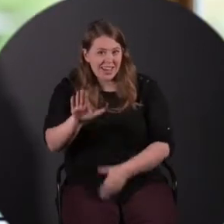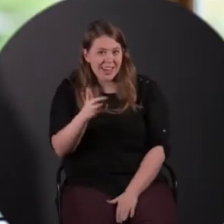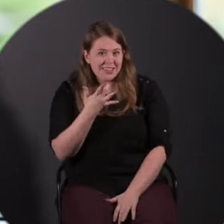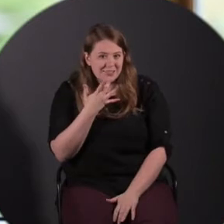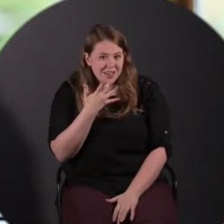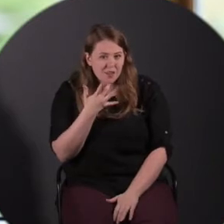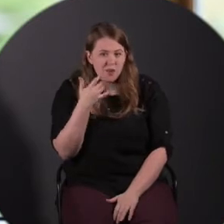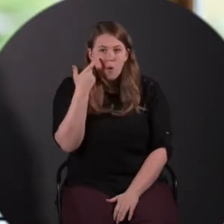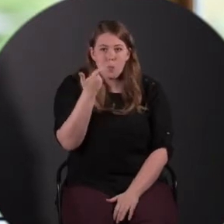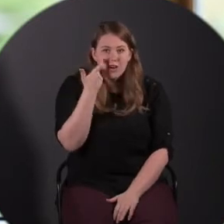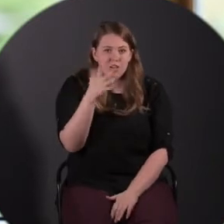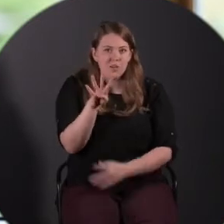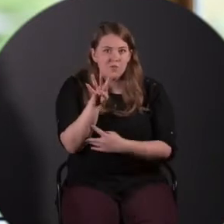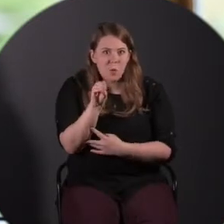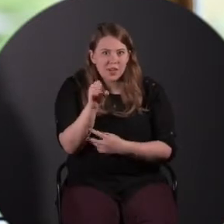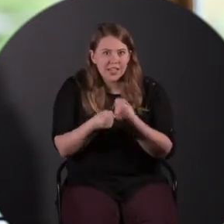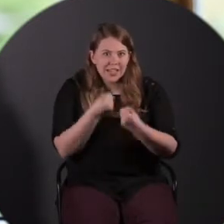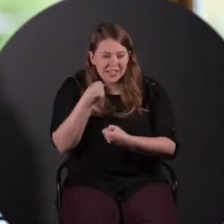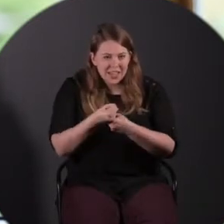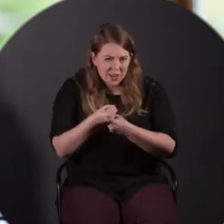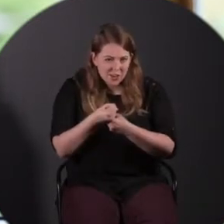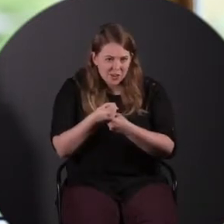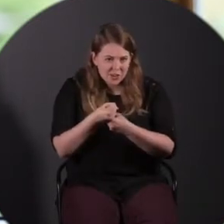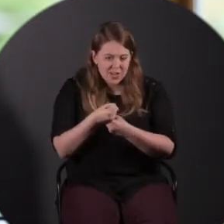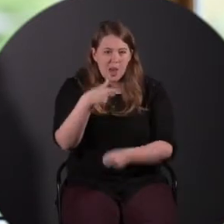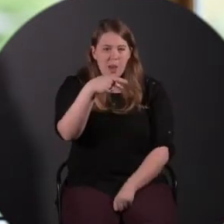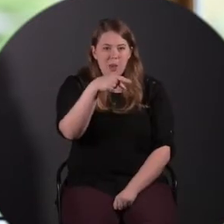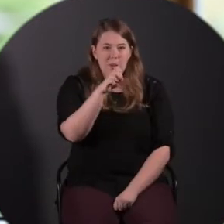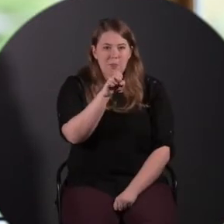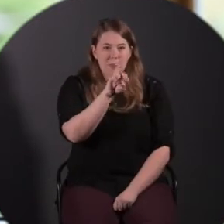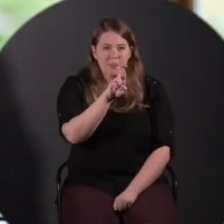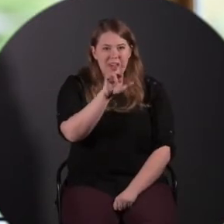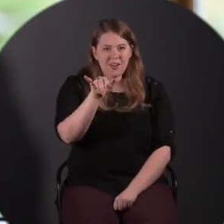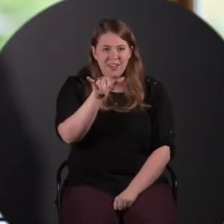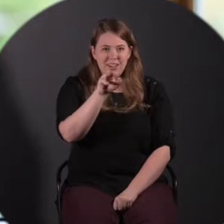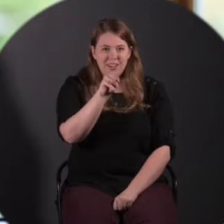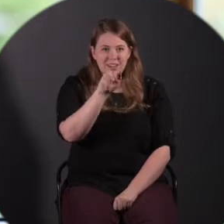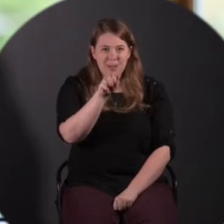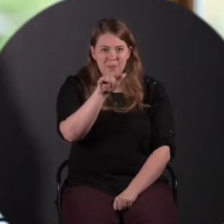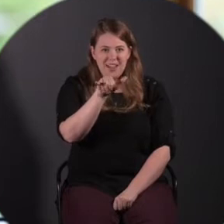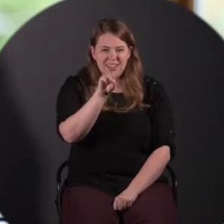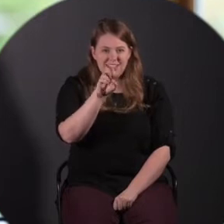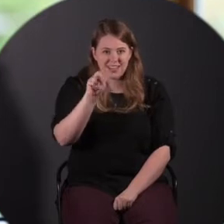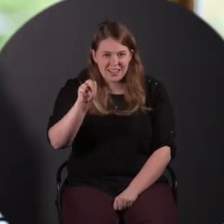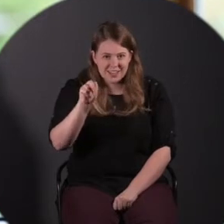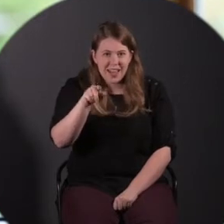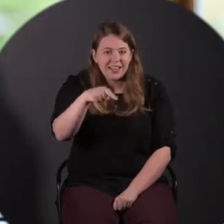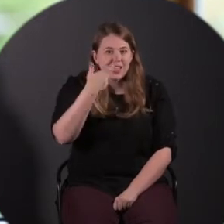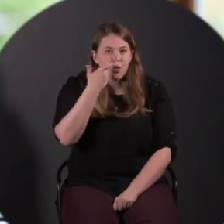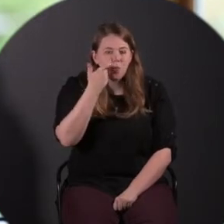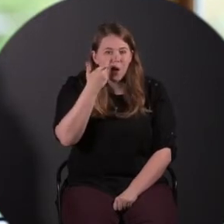for probably about 40 years, and it's Perry Mason. The drama of Perry Mason every single night